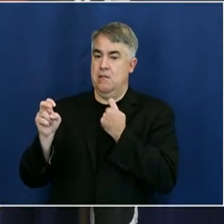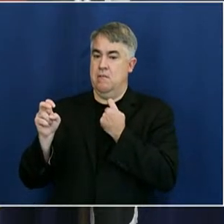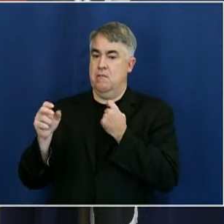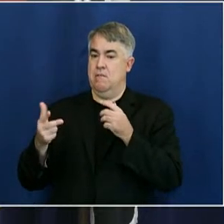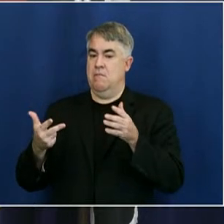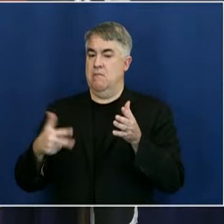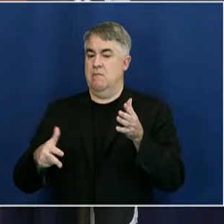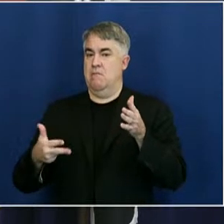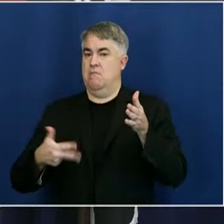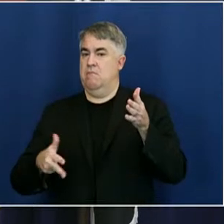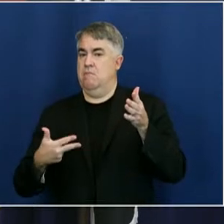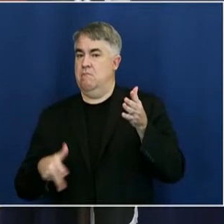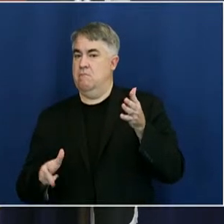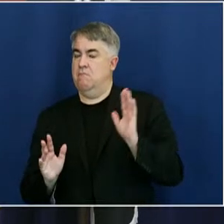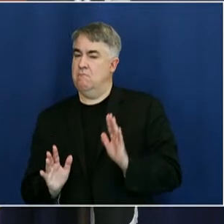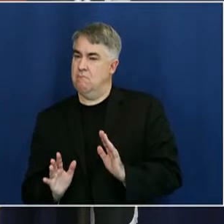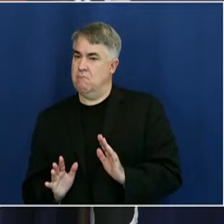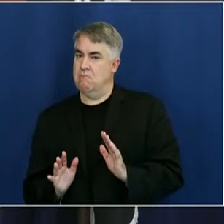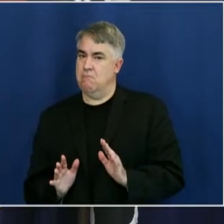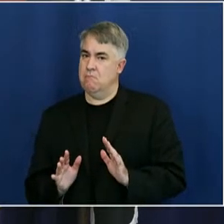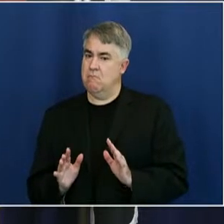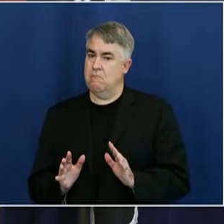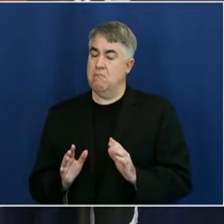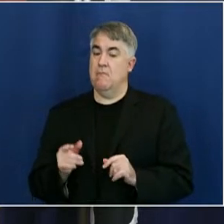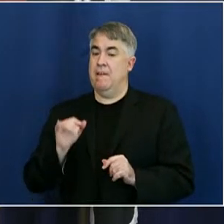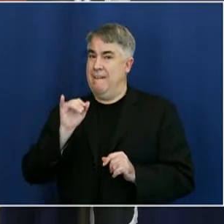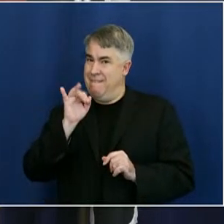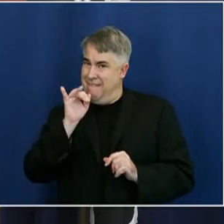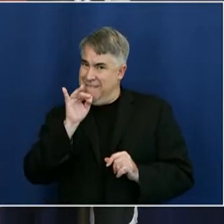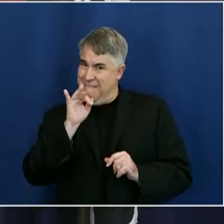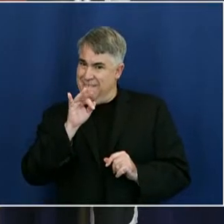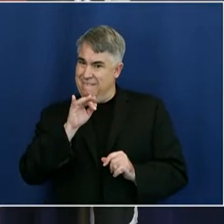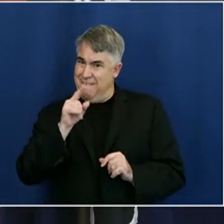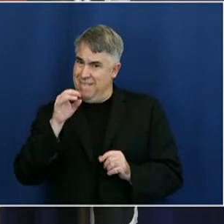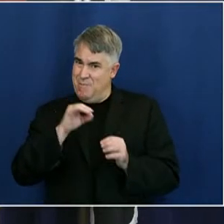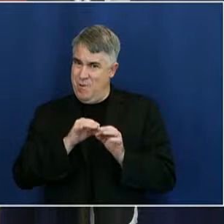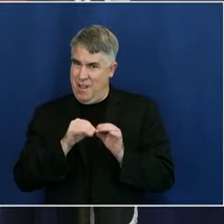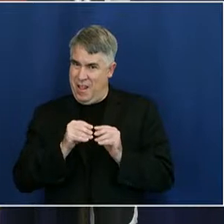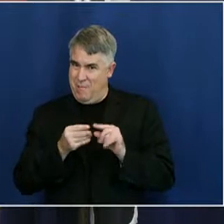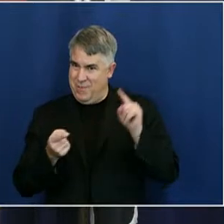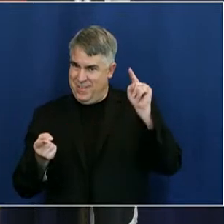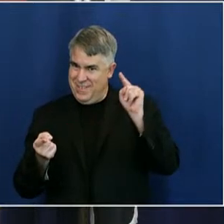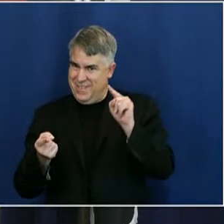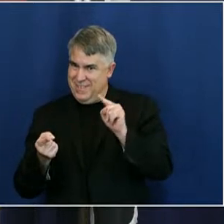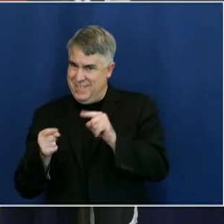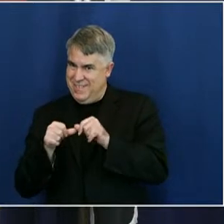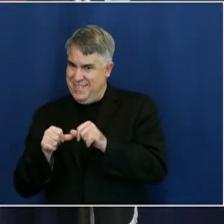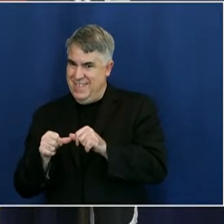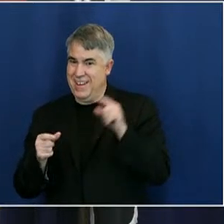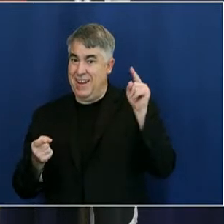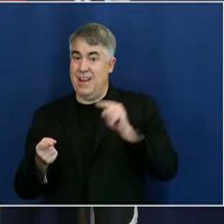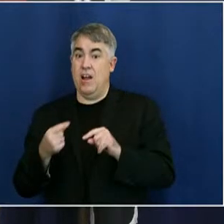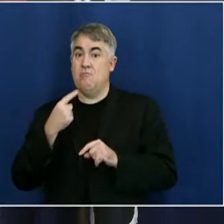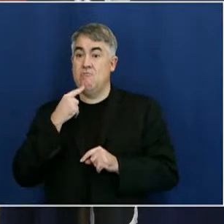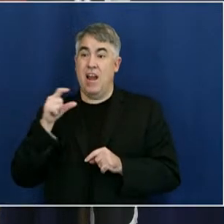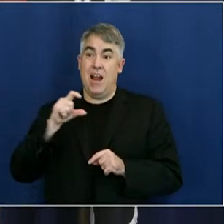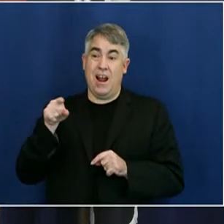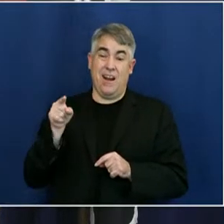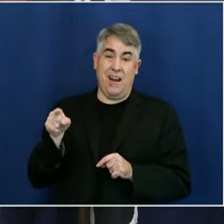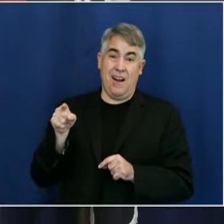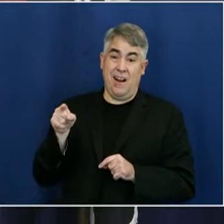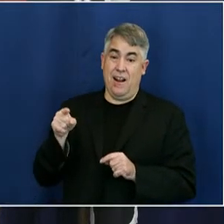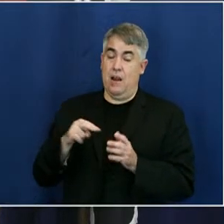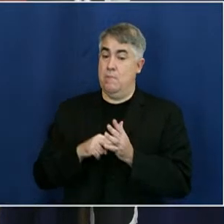again, that's if things continue in the same trend. And with the red tiers, they're all on the state's